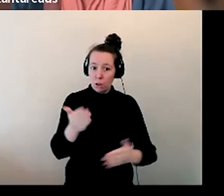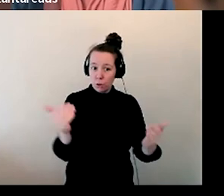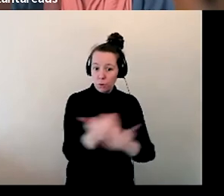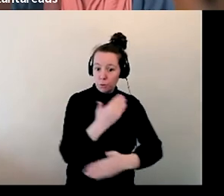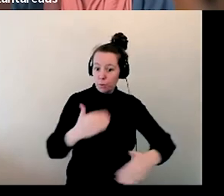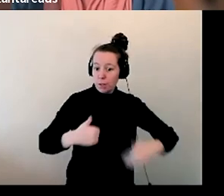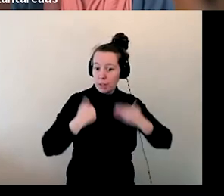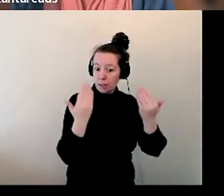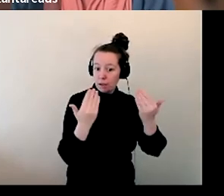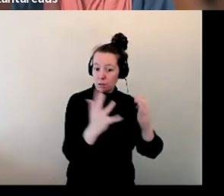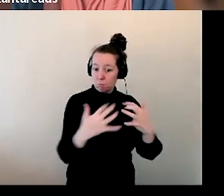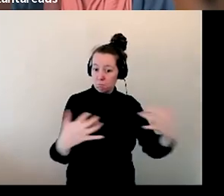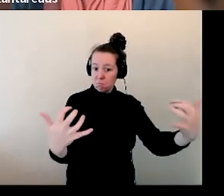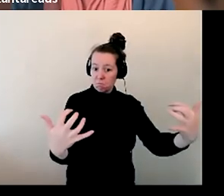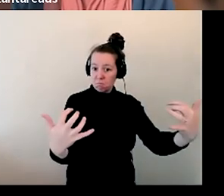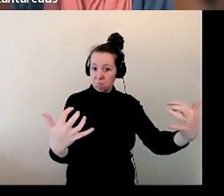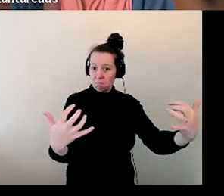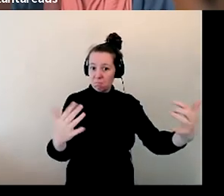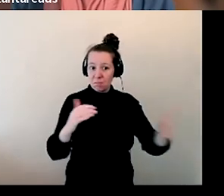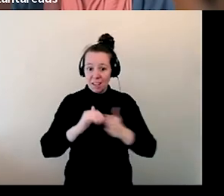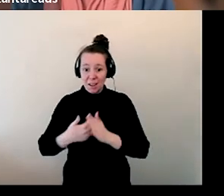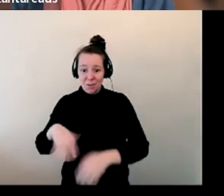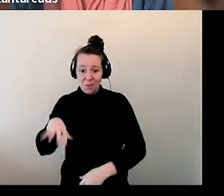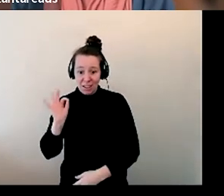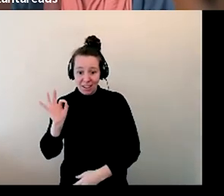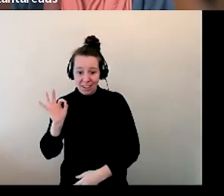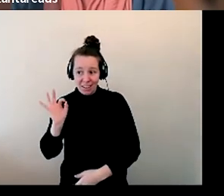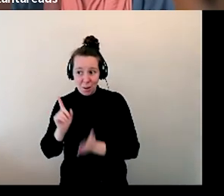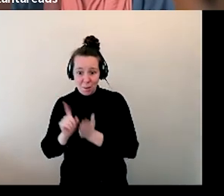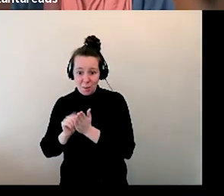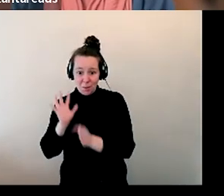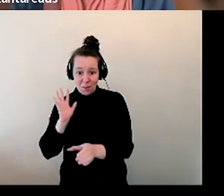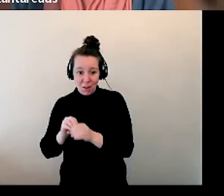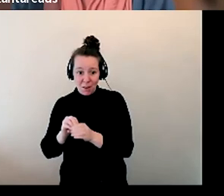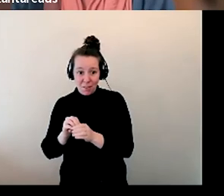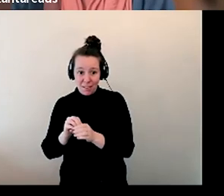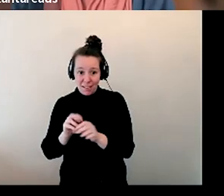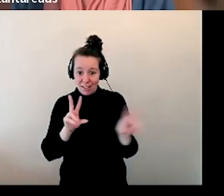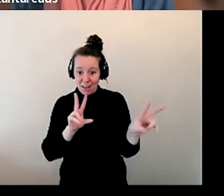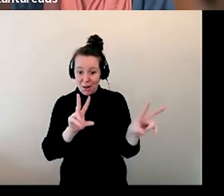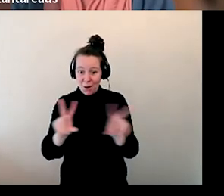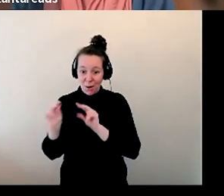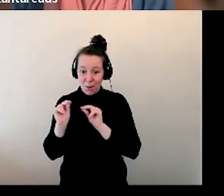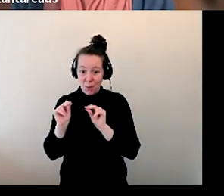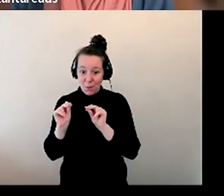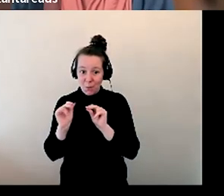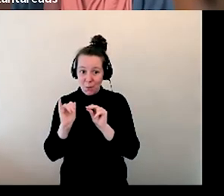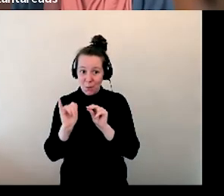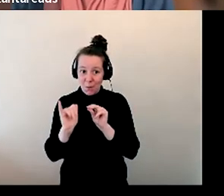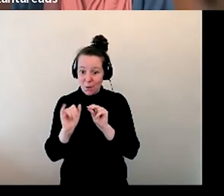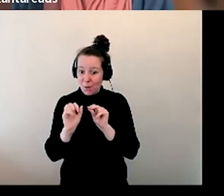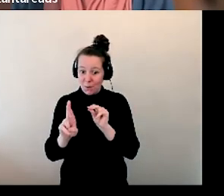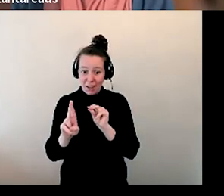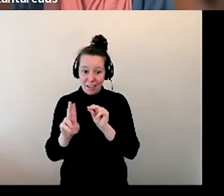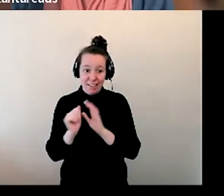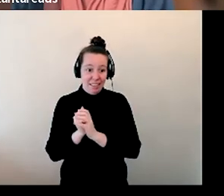those discoveries? No, I'm seeing a lot of no's. Okay, so these guys are just on top of